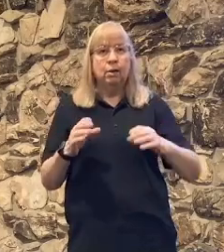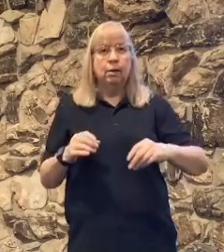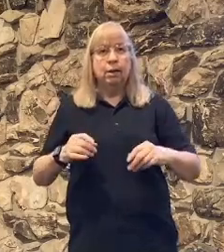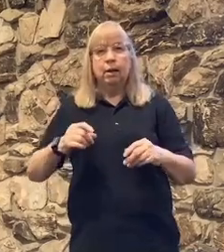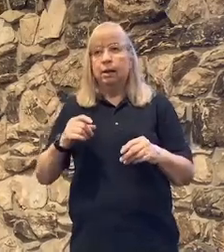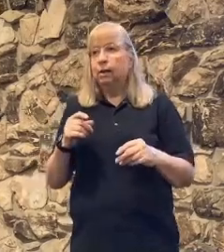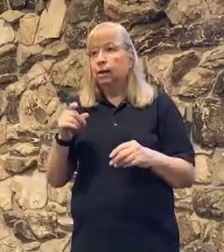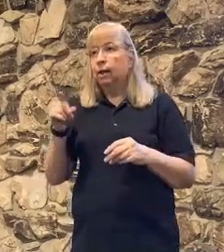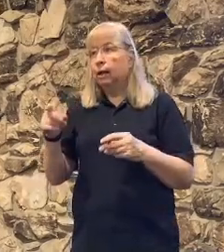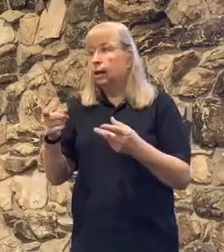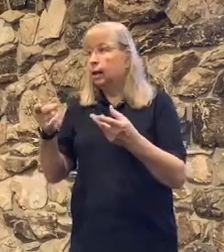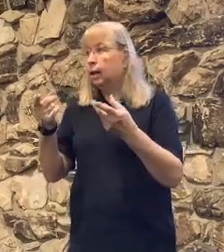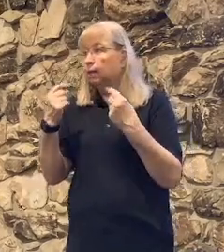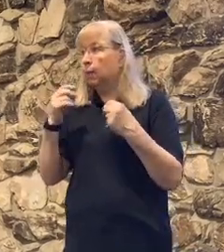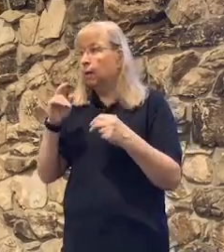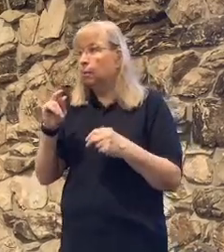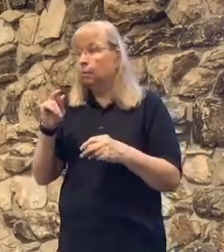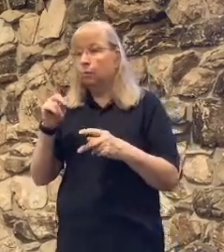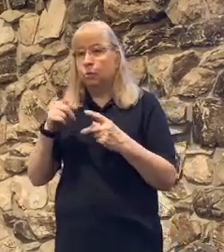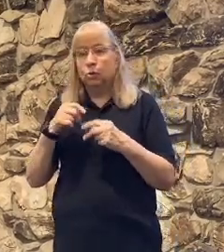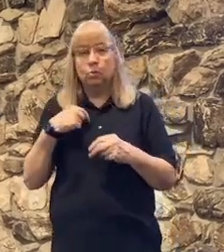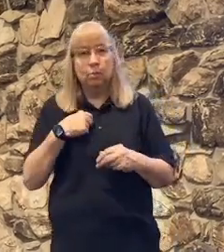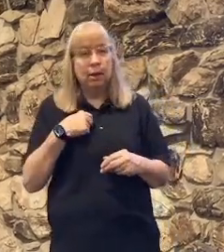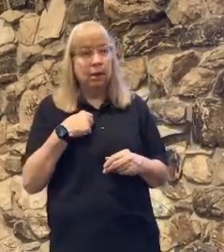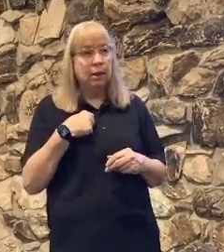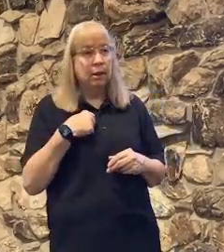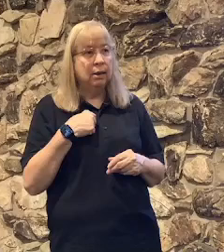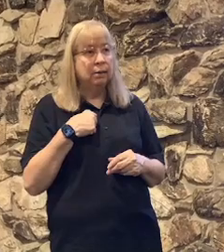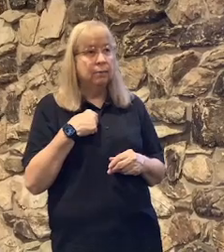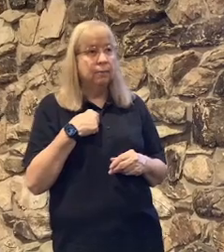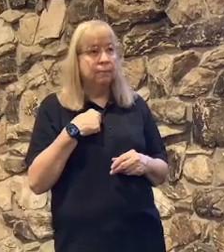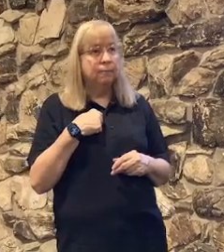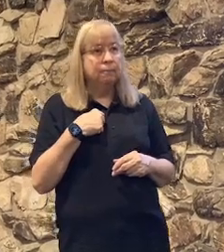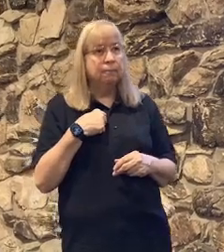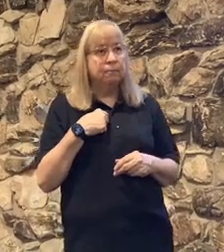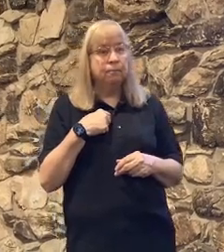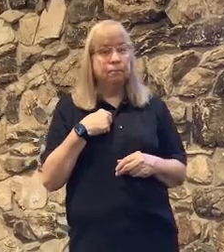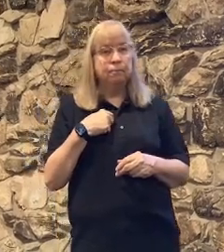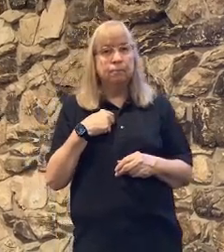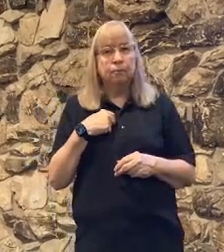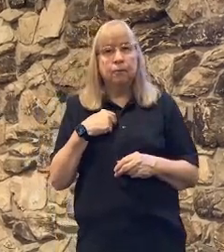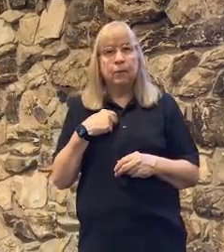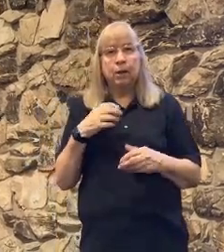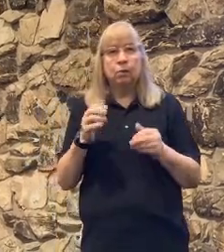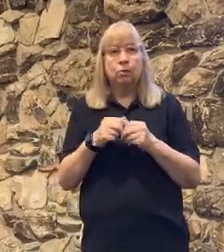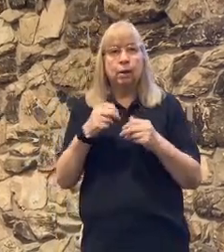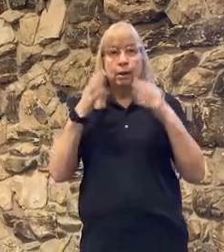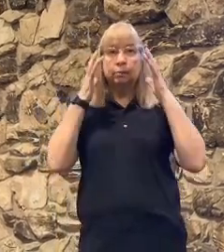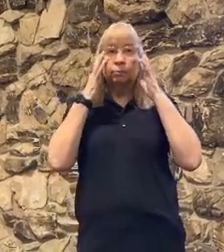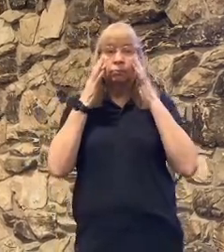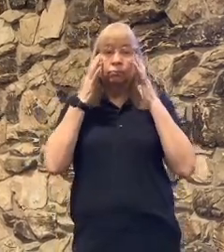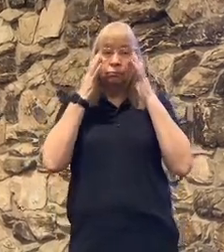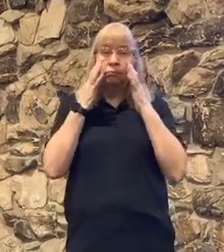to get to him. But he came up to me with tears in his